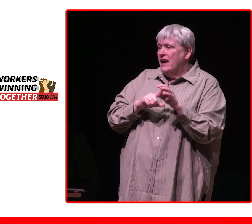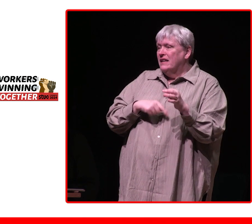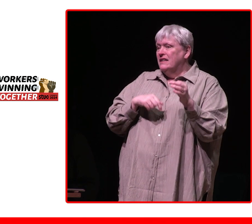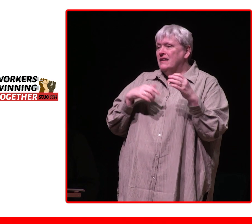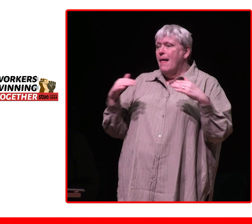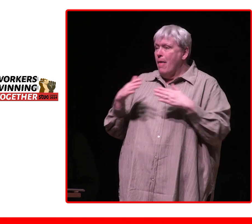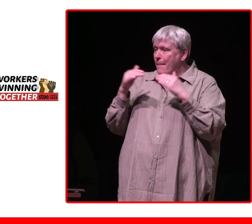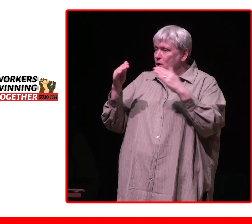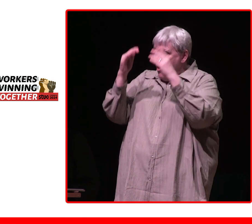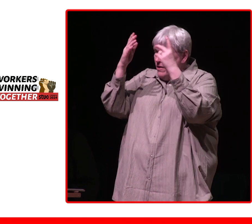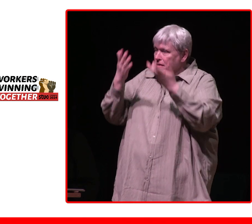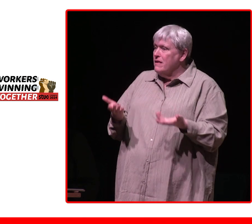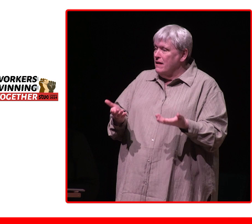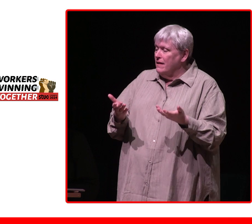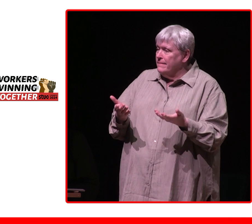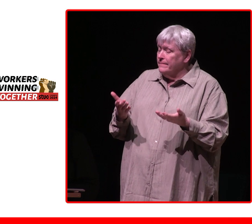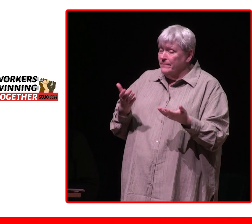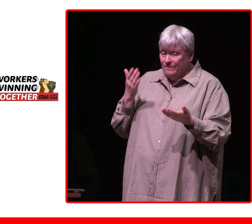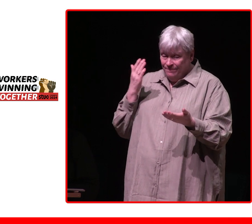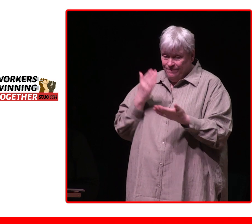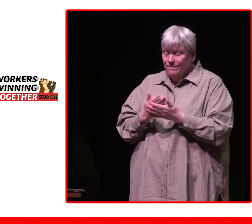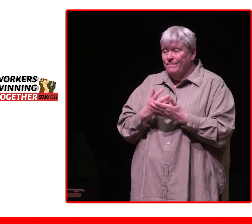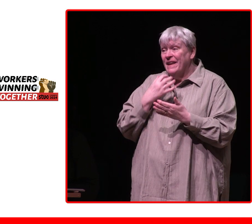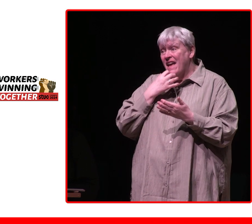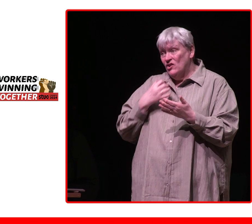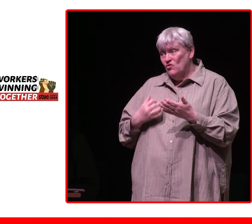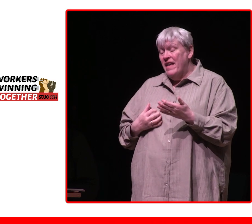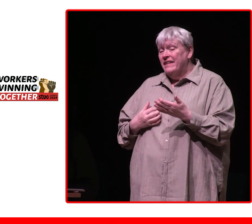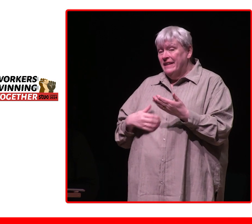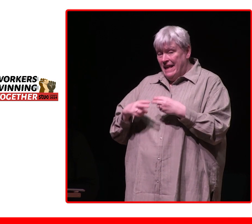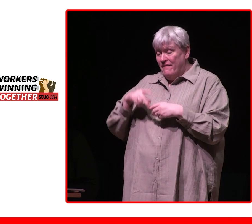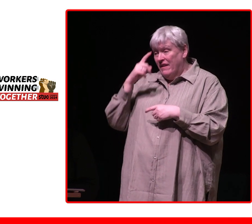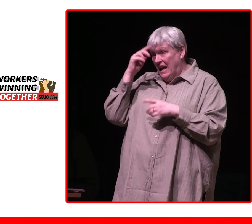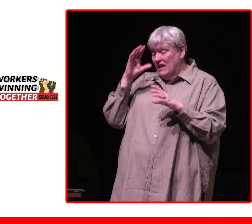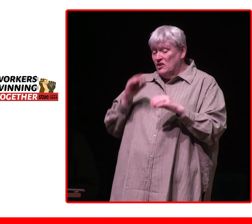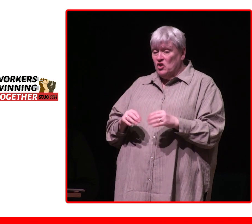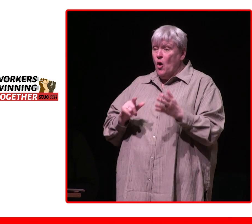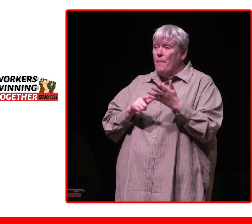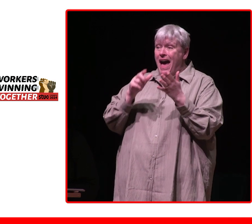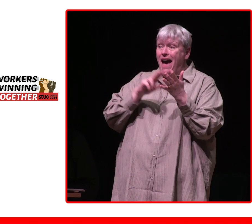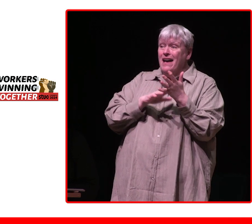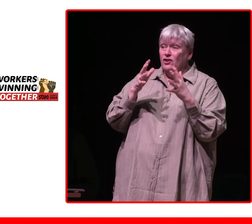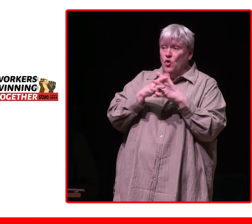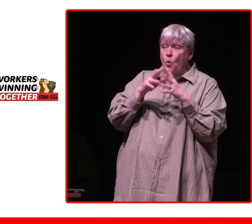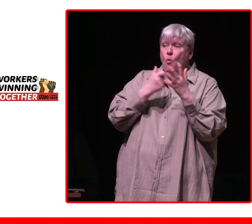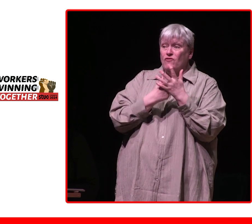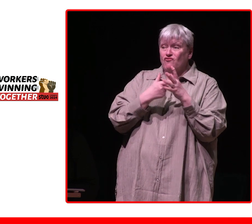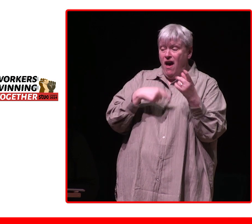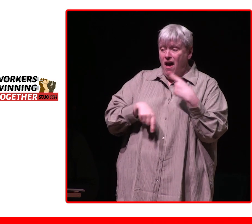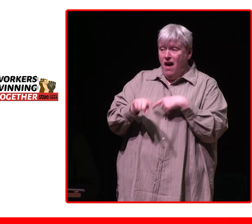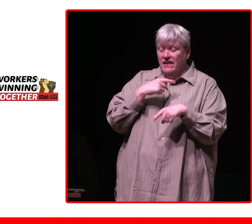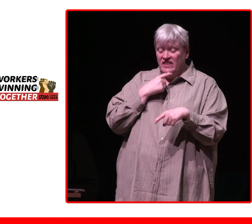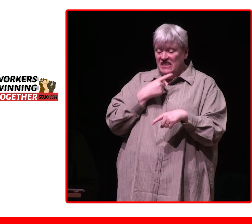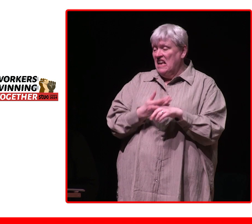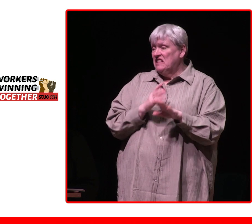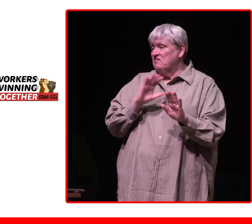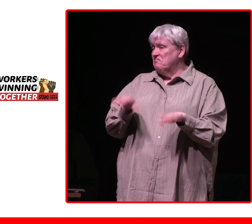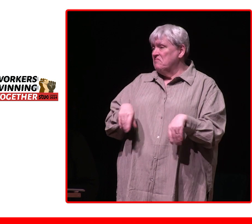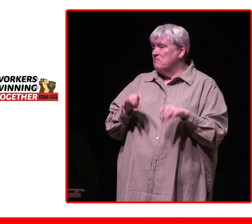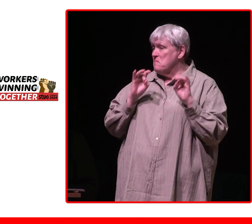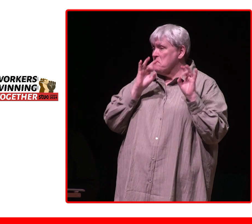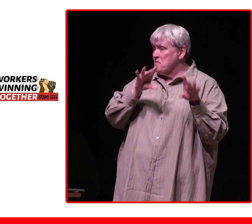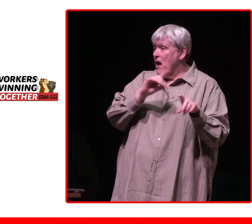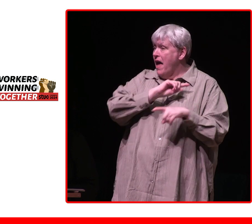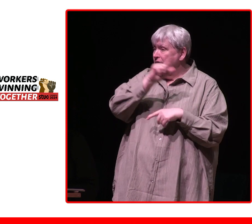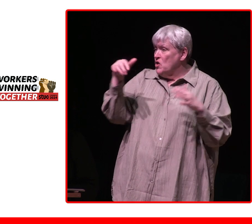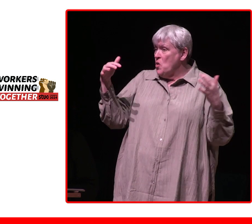Lebanon. And the Israelis, if they can stop UNRWA, and they've actually said there's no place for them after the war's finished,